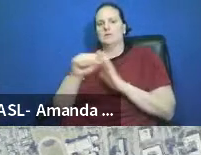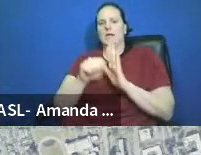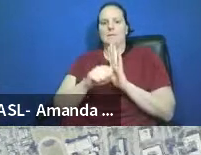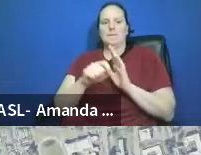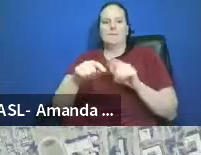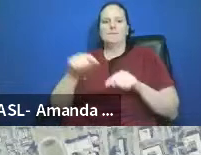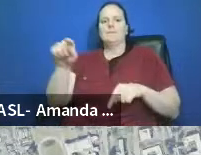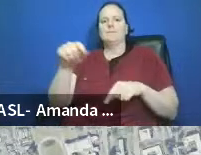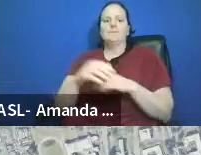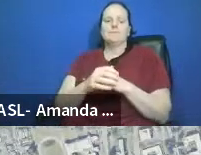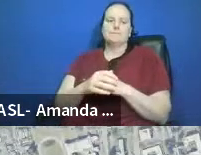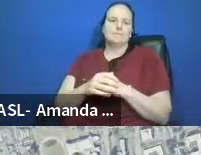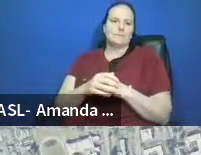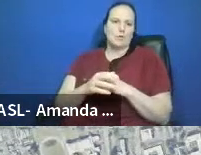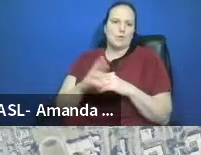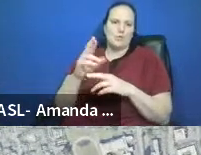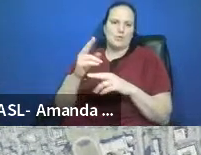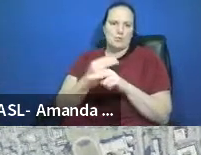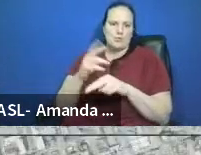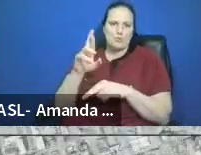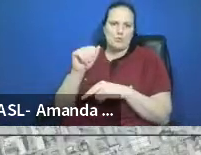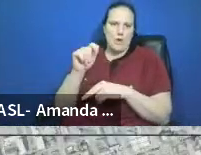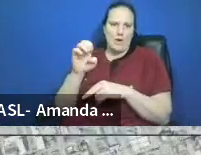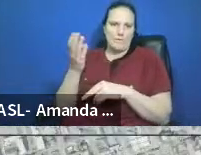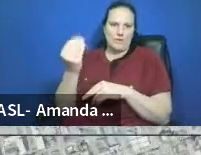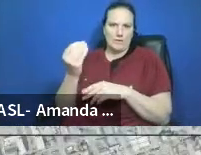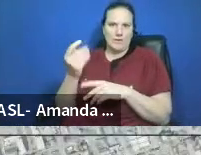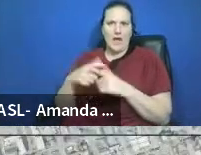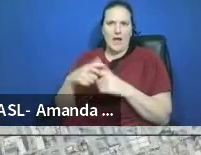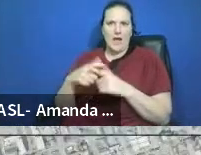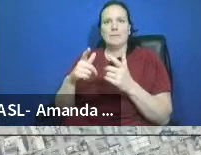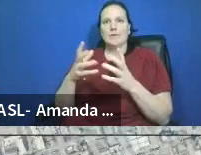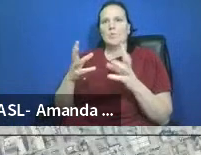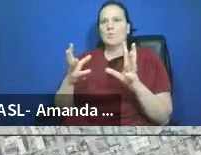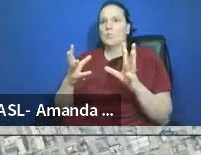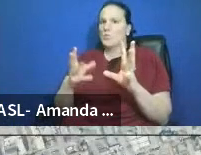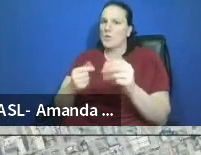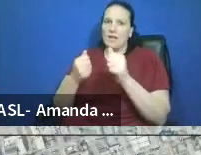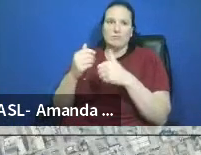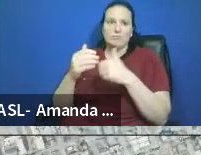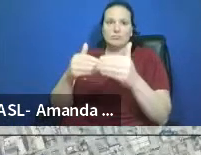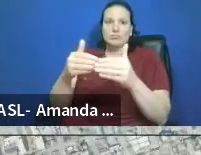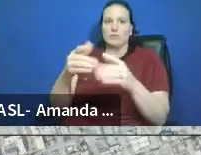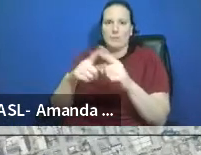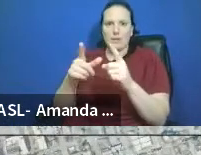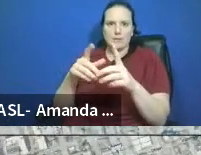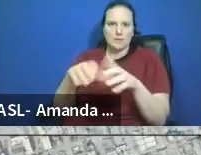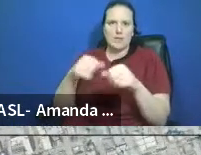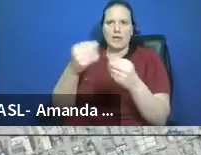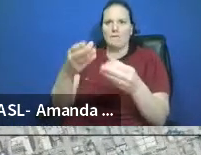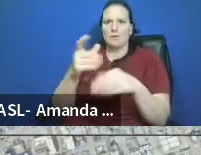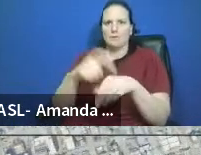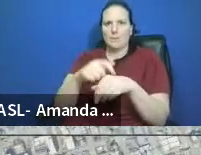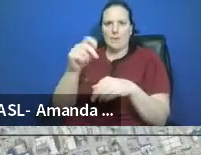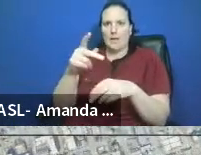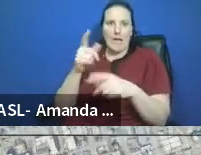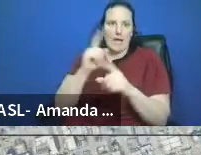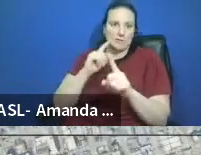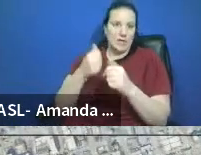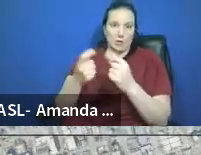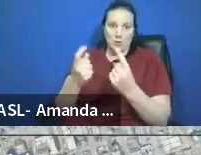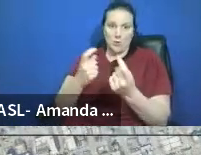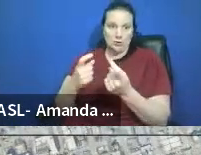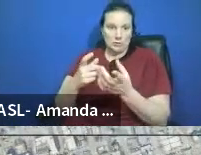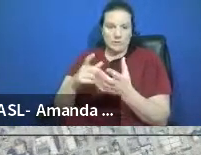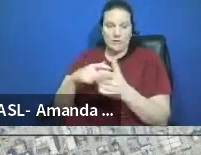I'm going fairly quickly, but I aim to save just a little bit of time back. So I'm going to get close to the bridge here and get ready to answer any other questions and turn it